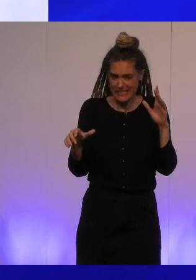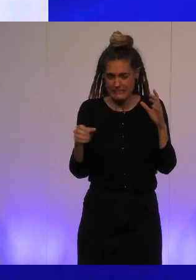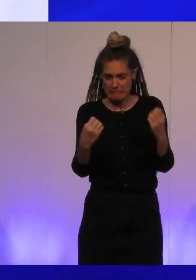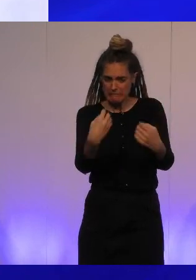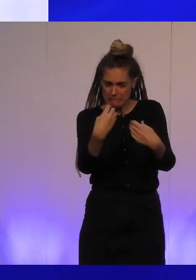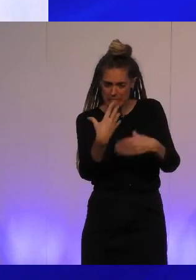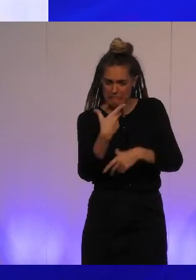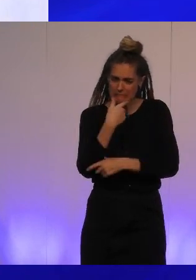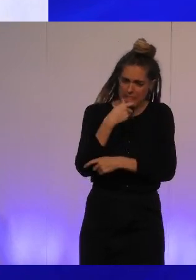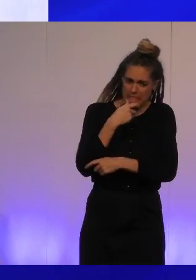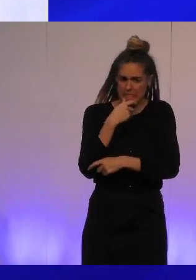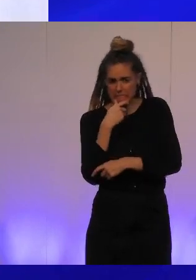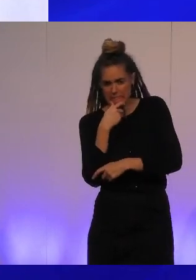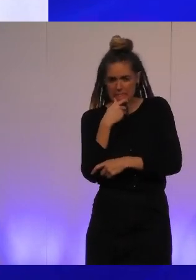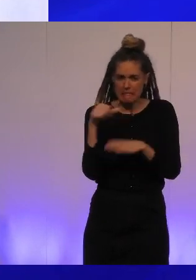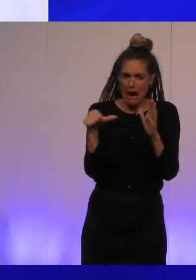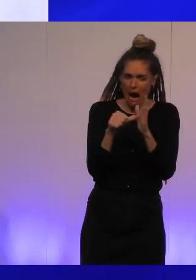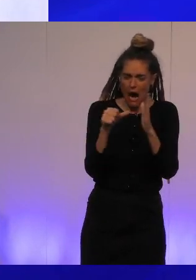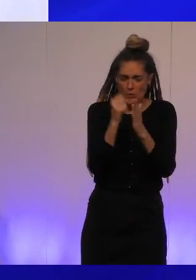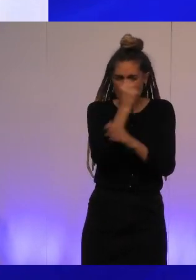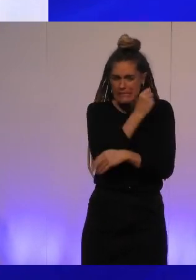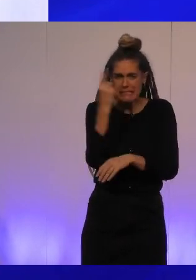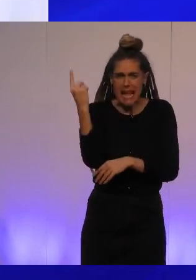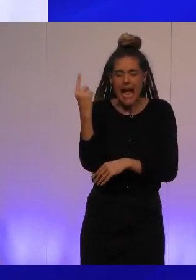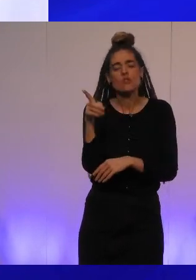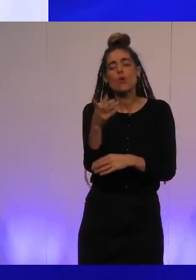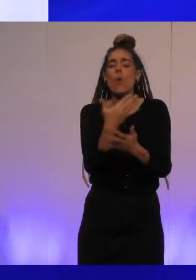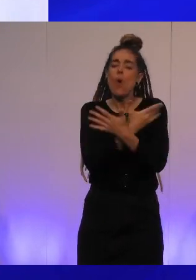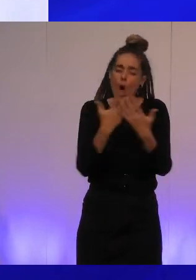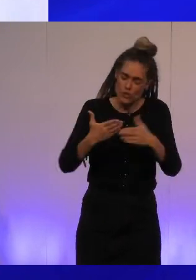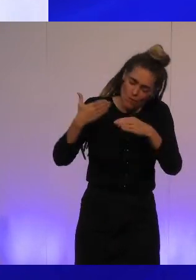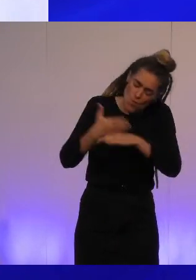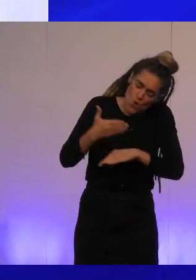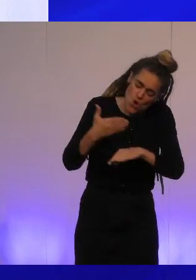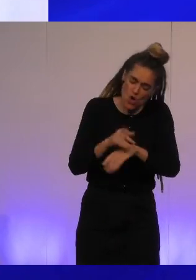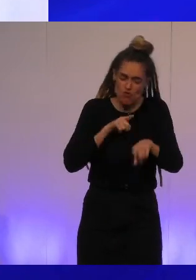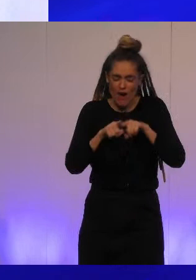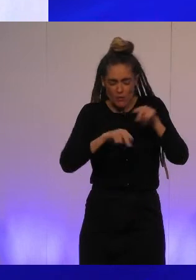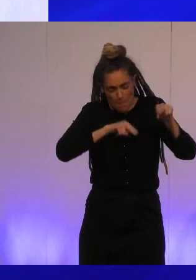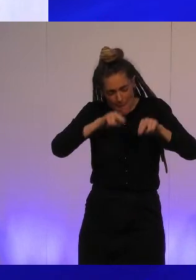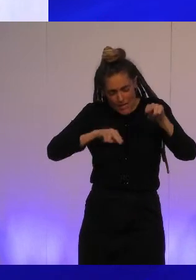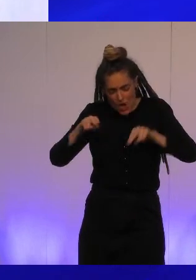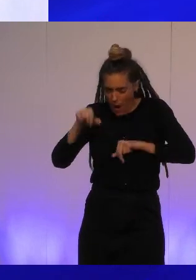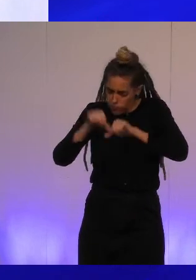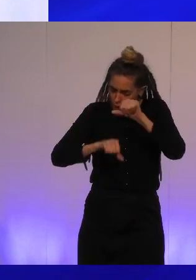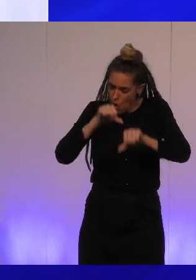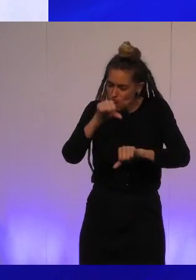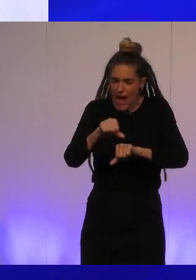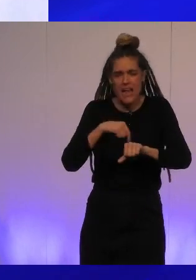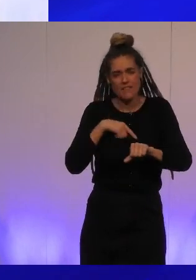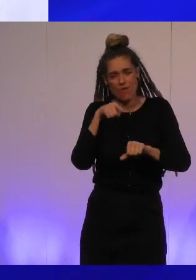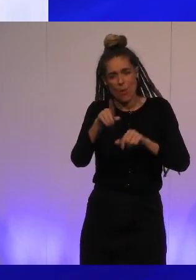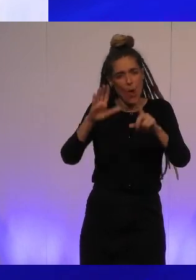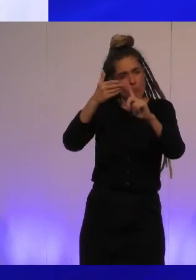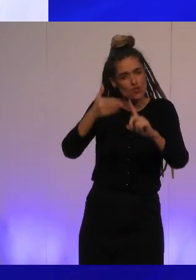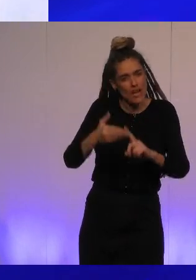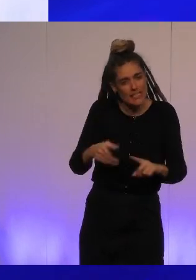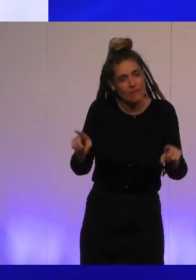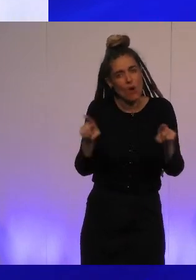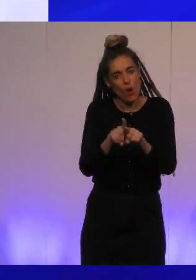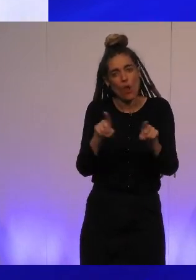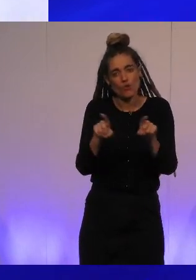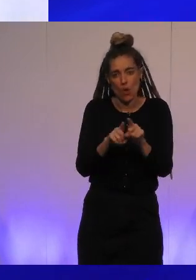understand. So lots of work happening that helps us measure our progress towards that objective, as well as actually doing the